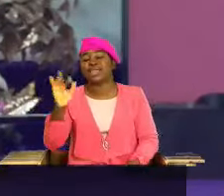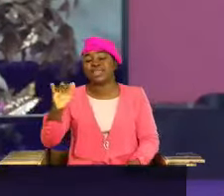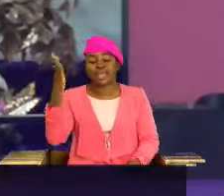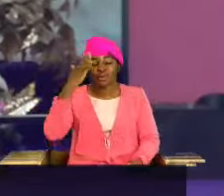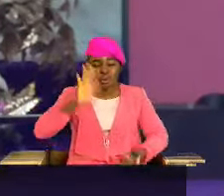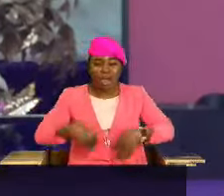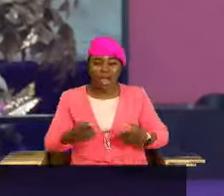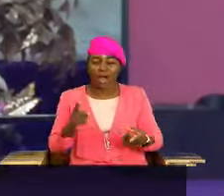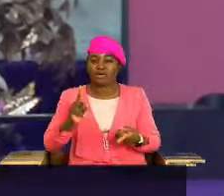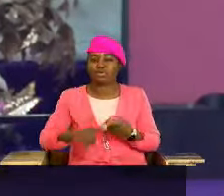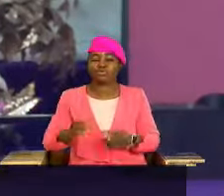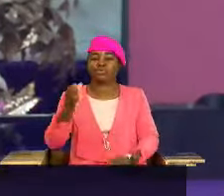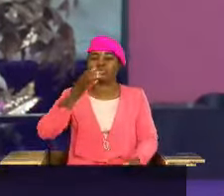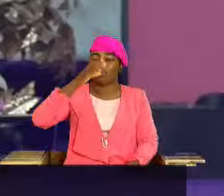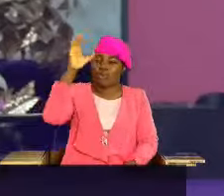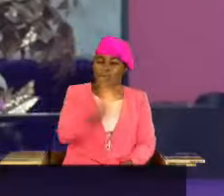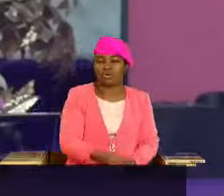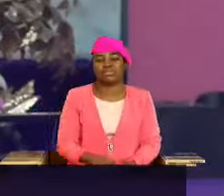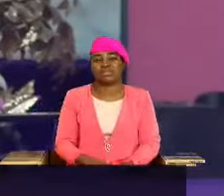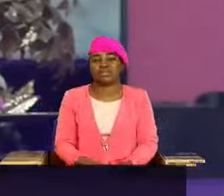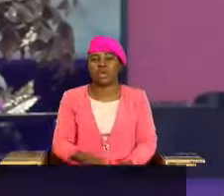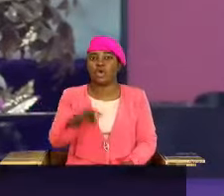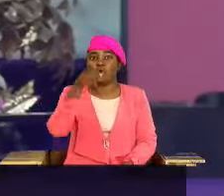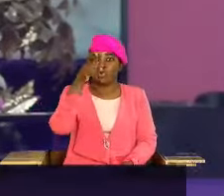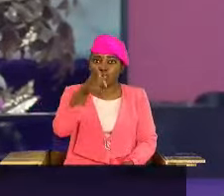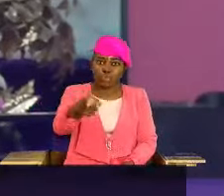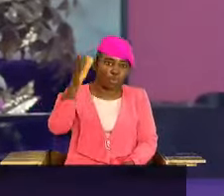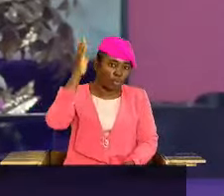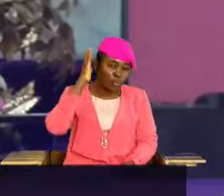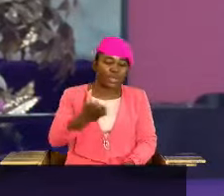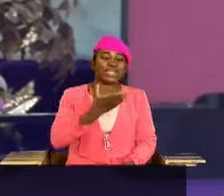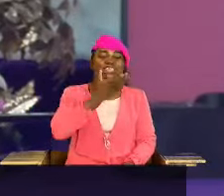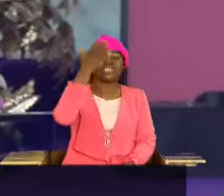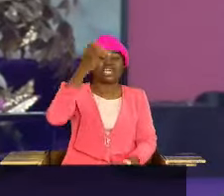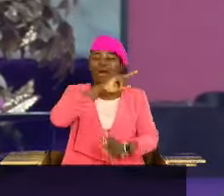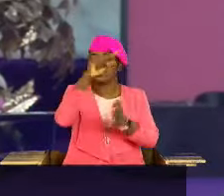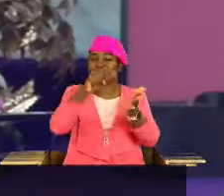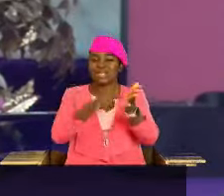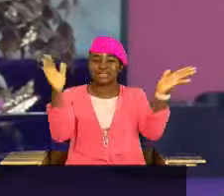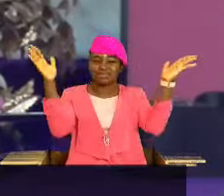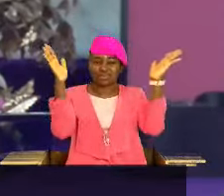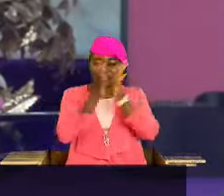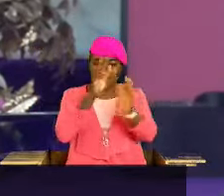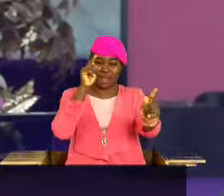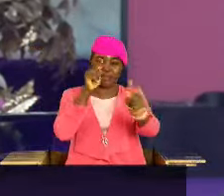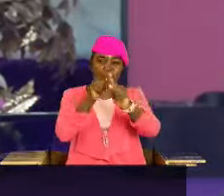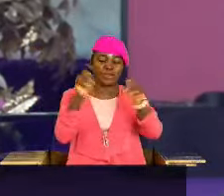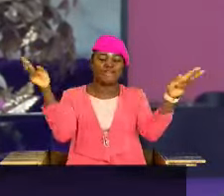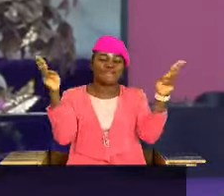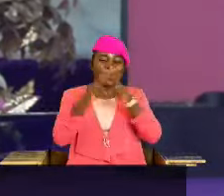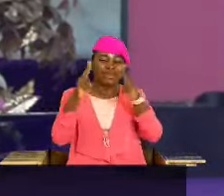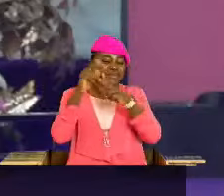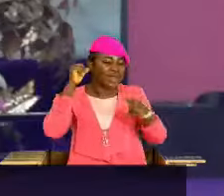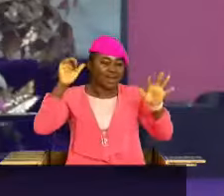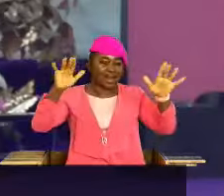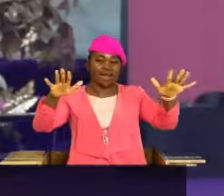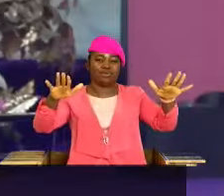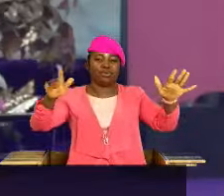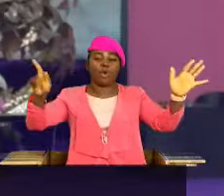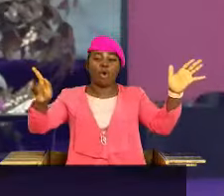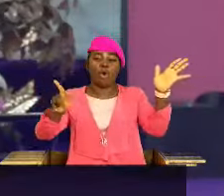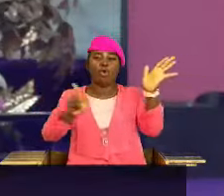curse you are going to shout this second prayer Point loud and clear gol of my